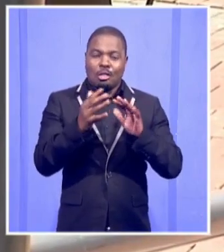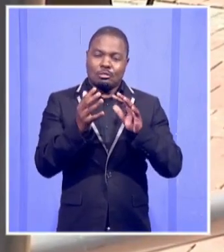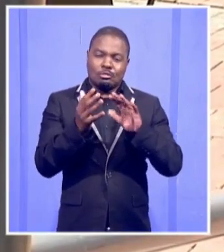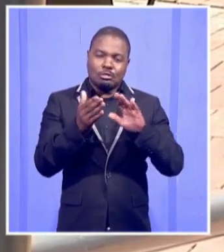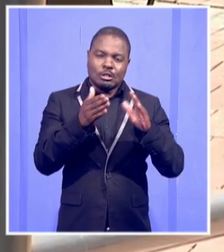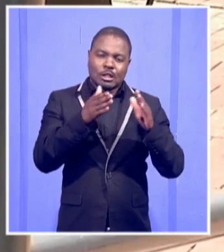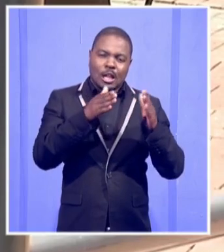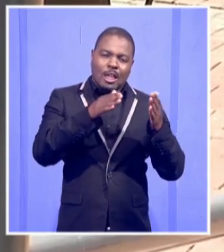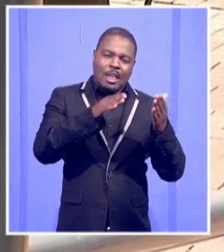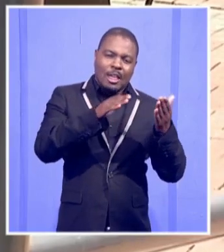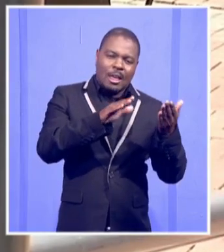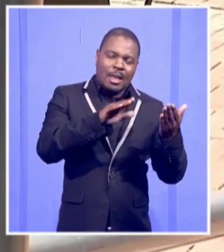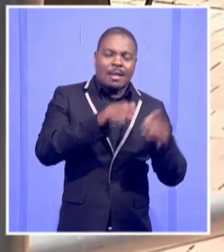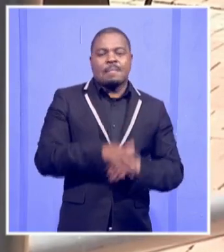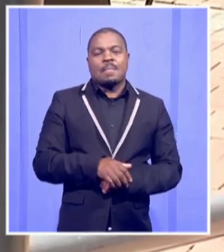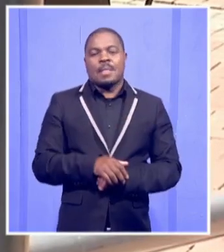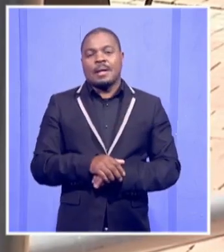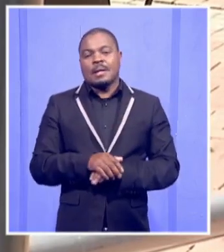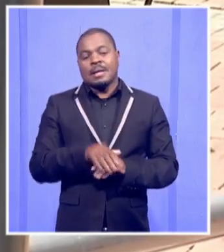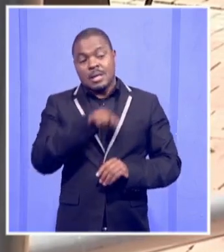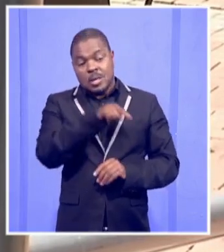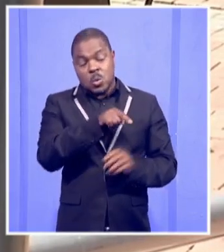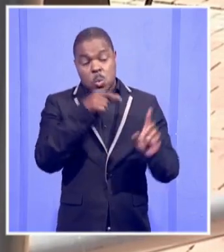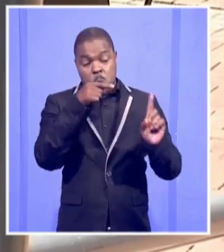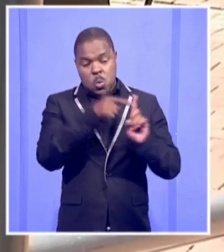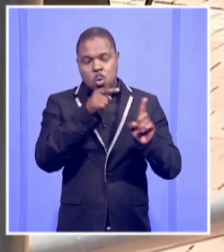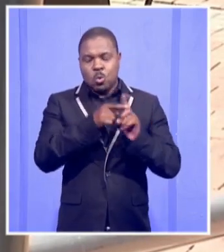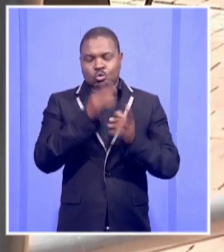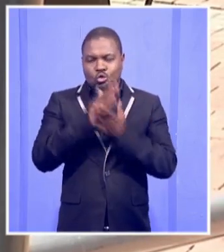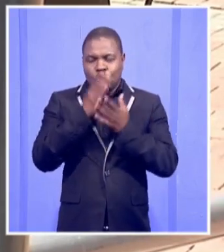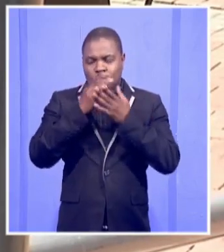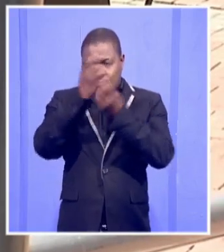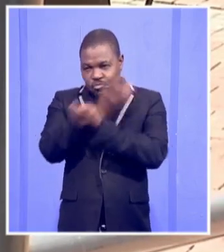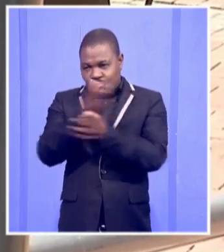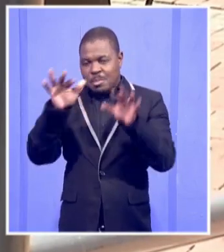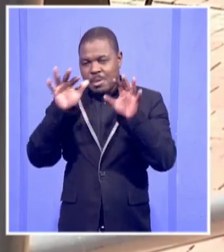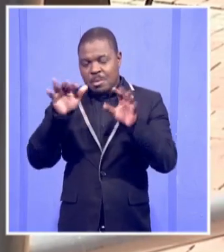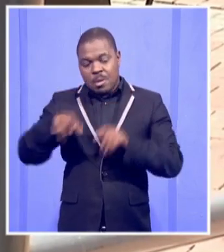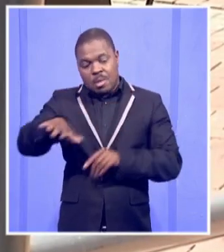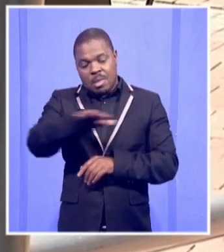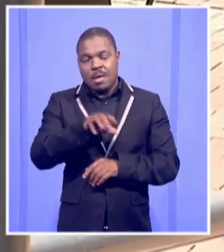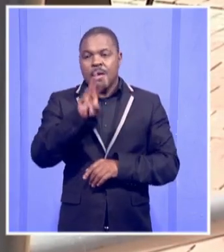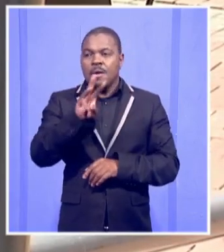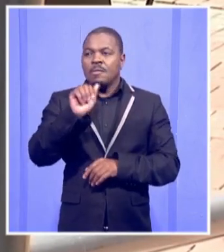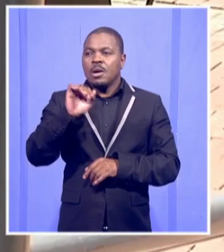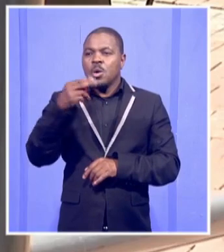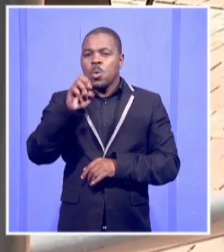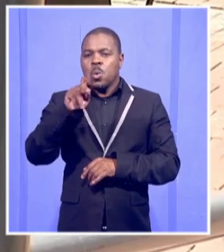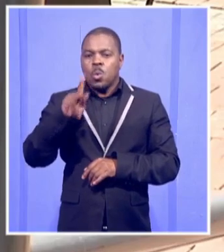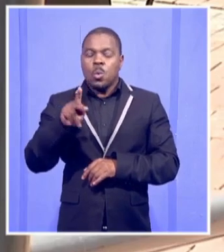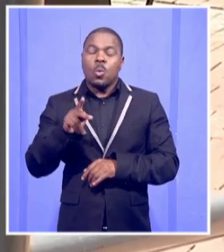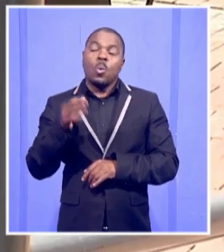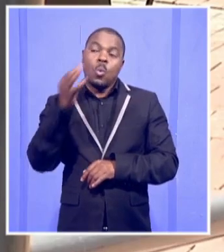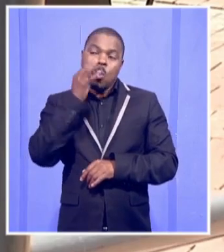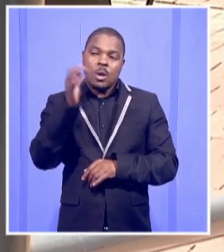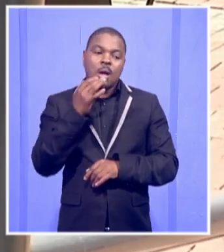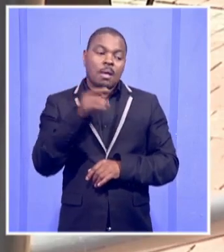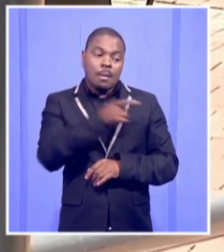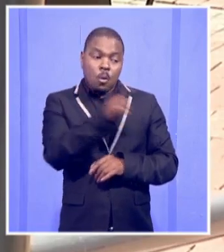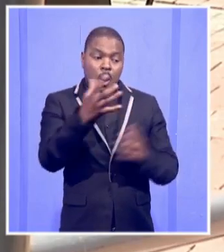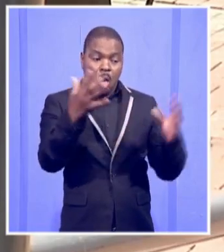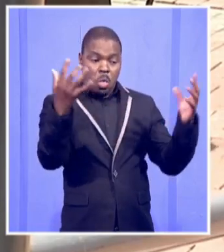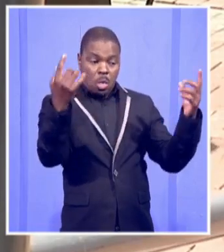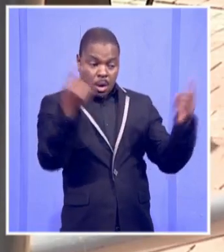is declining, assuring some of the members who were here at Vaihoek that by coming here, they are also strengthening